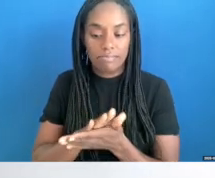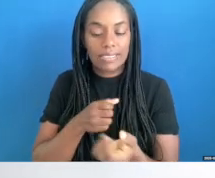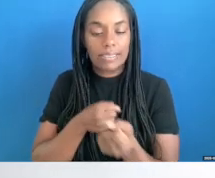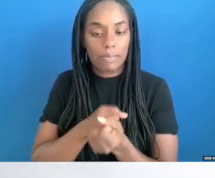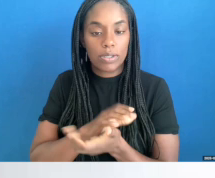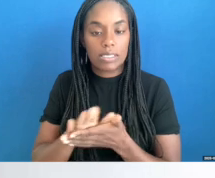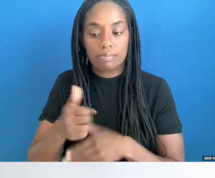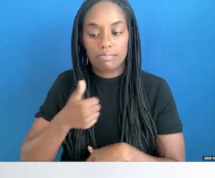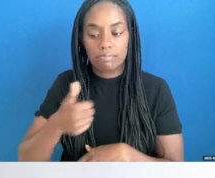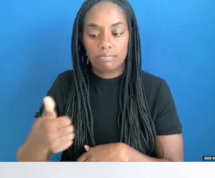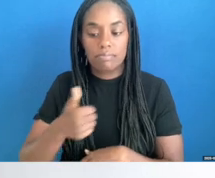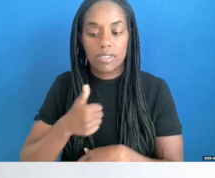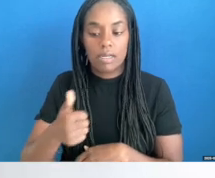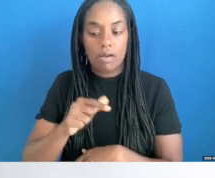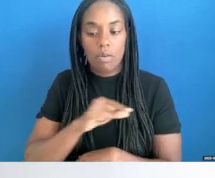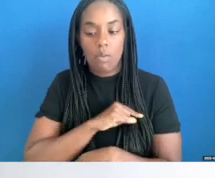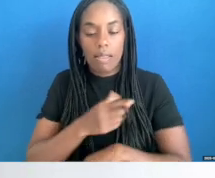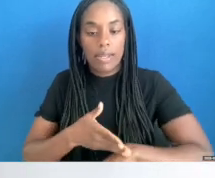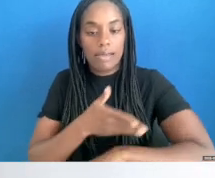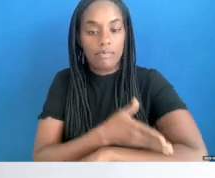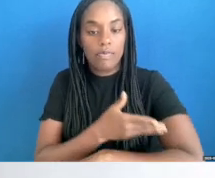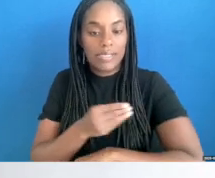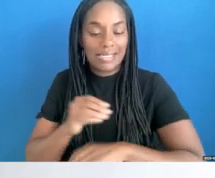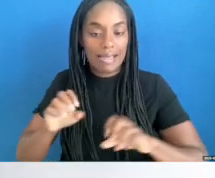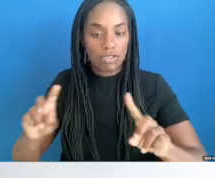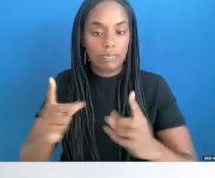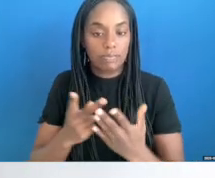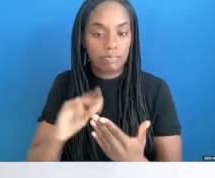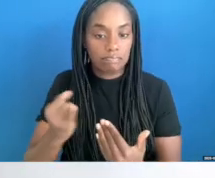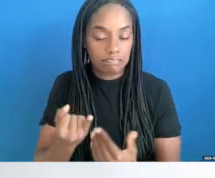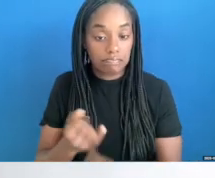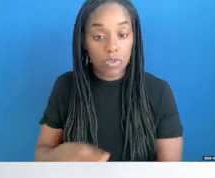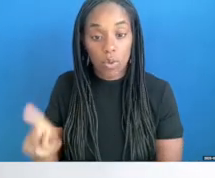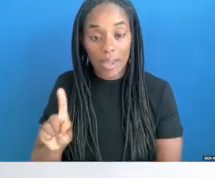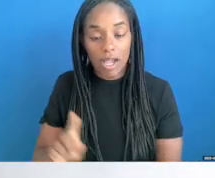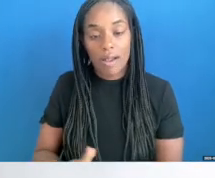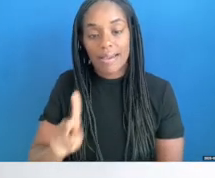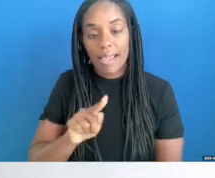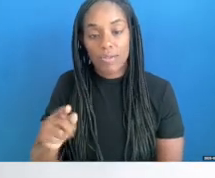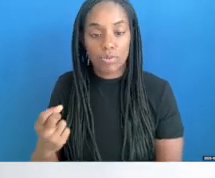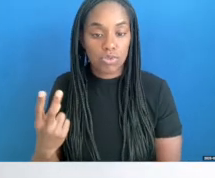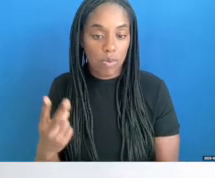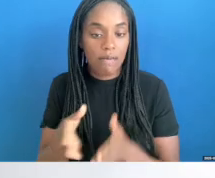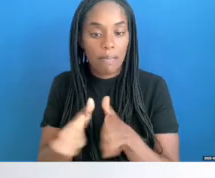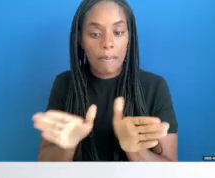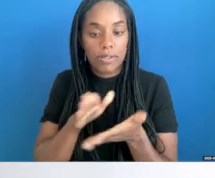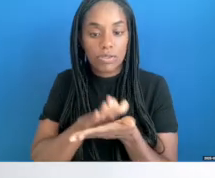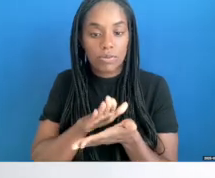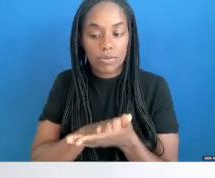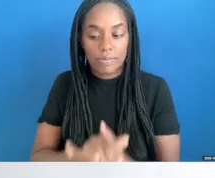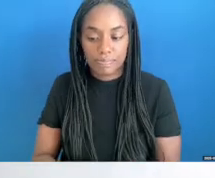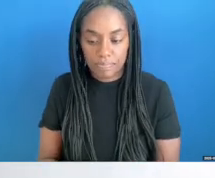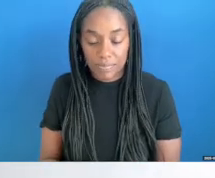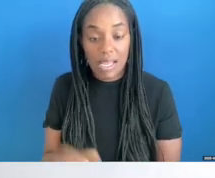air quality improvements, and education projects at K-12 public schools. The other